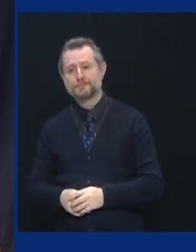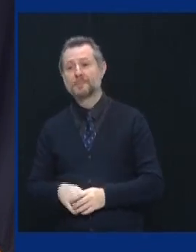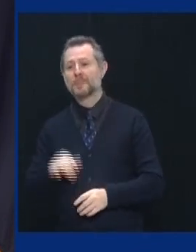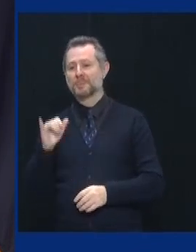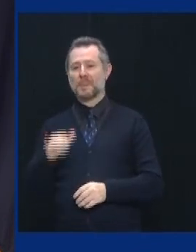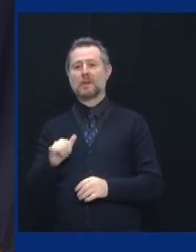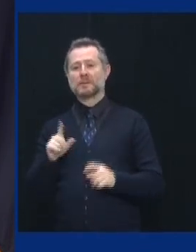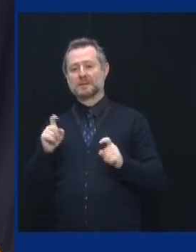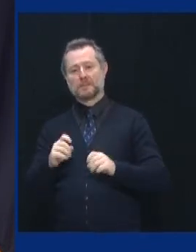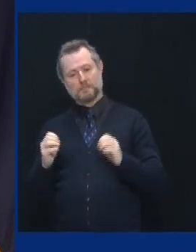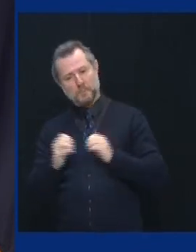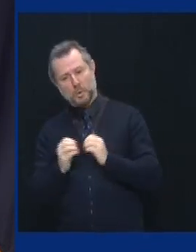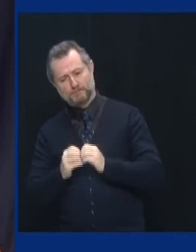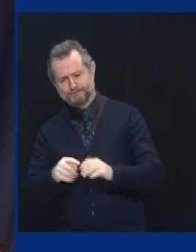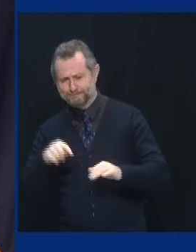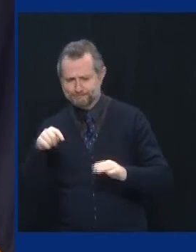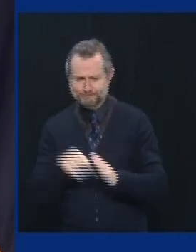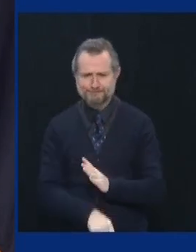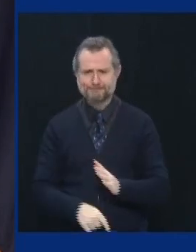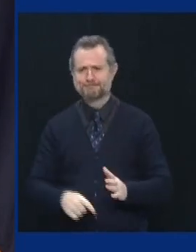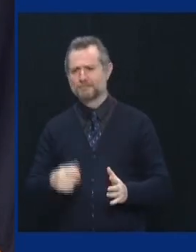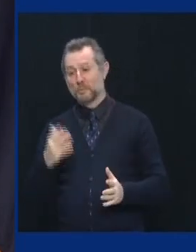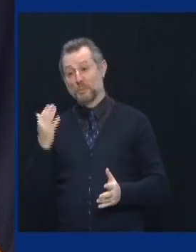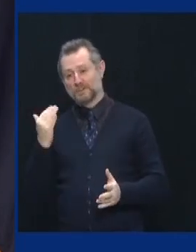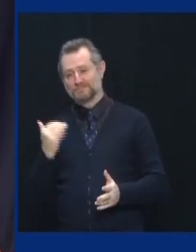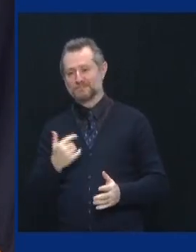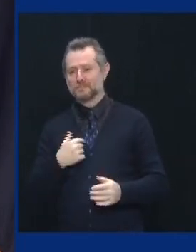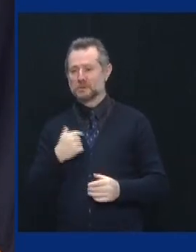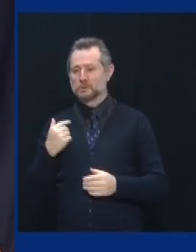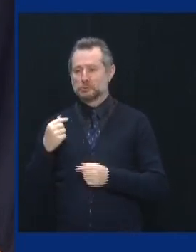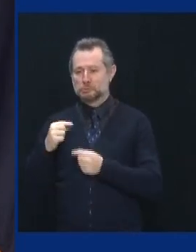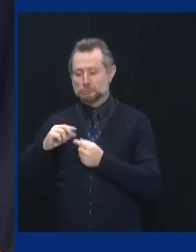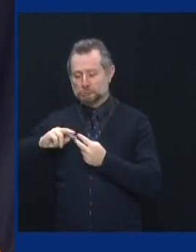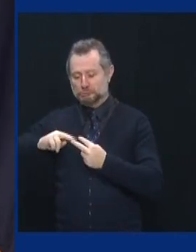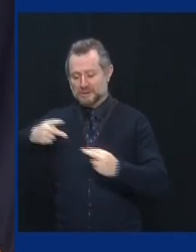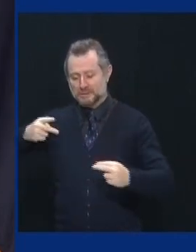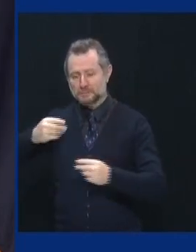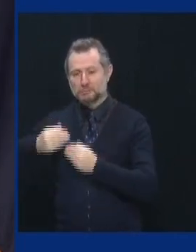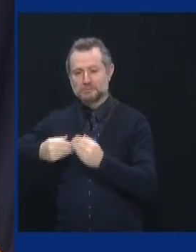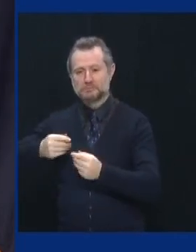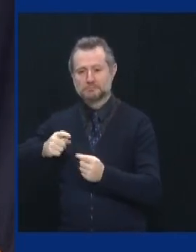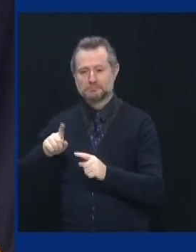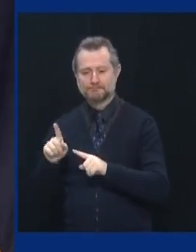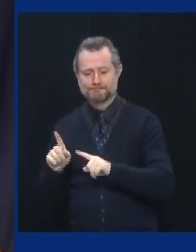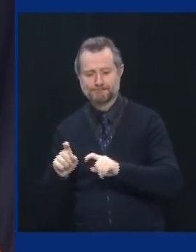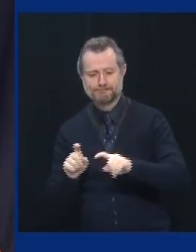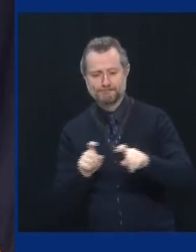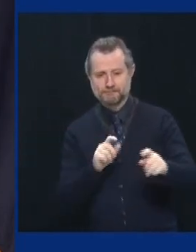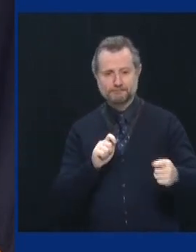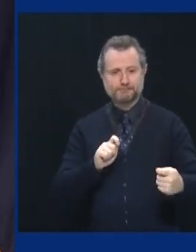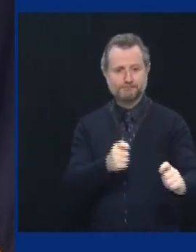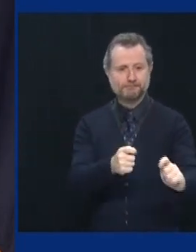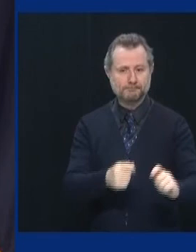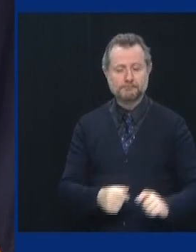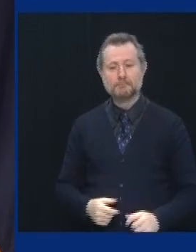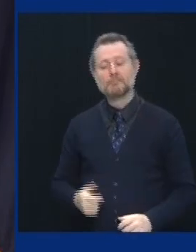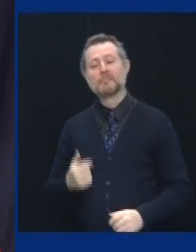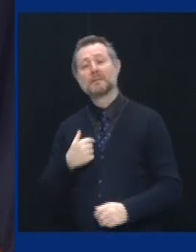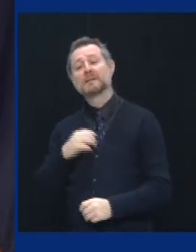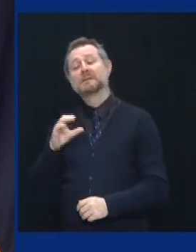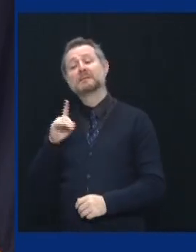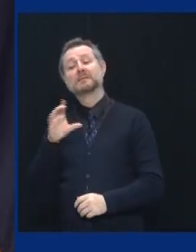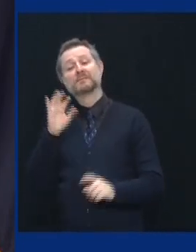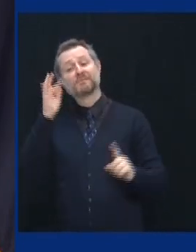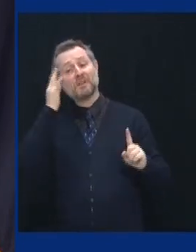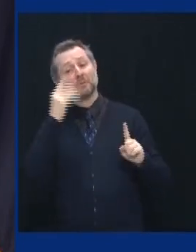because they have to do genetic sequencing. It takes the CDC something like 2 weeks to do a